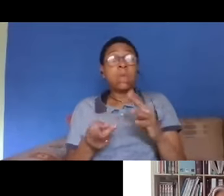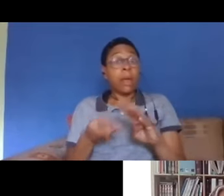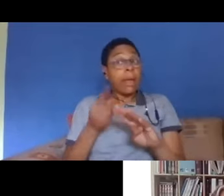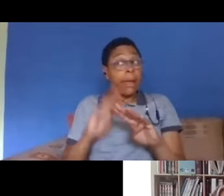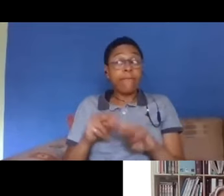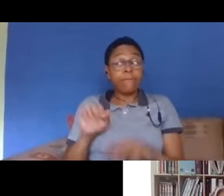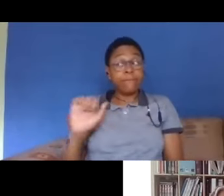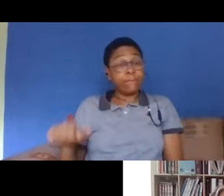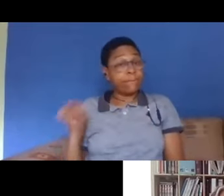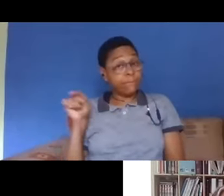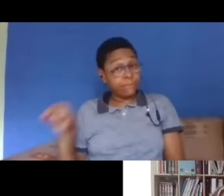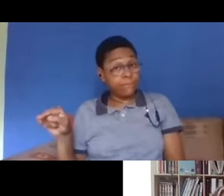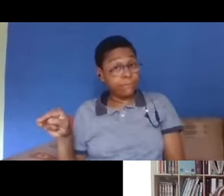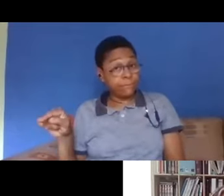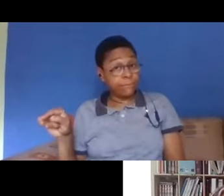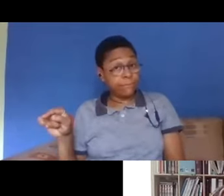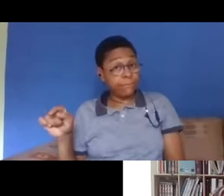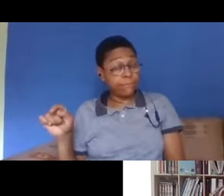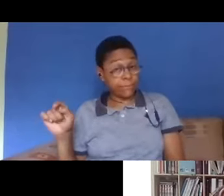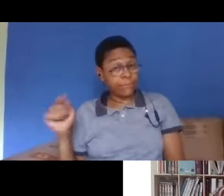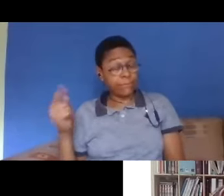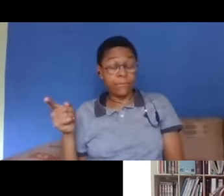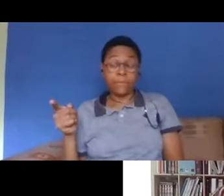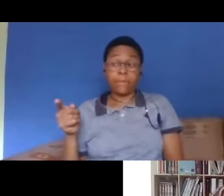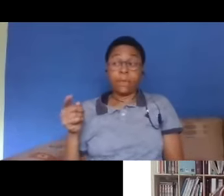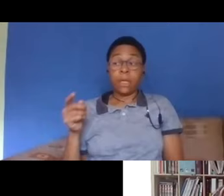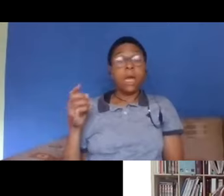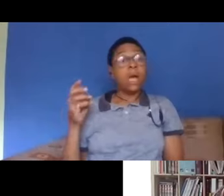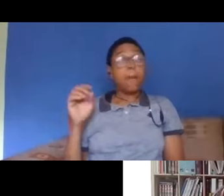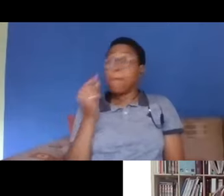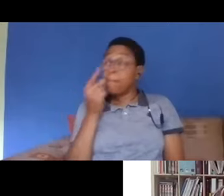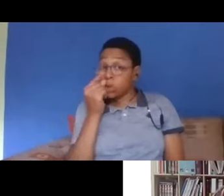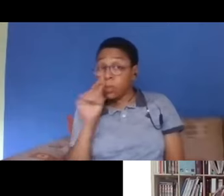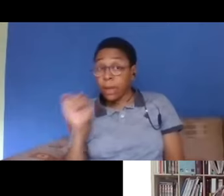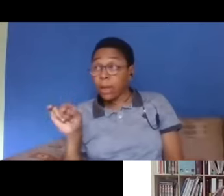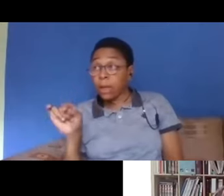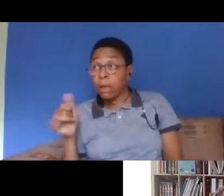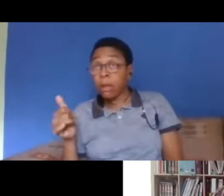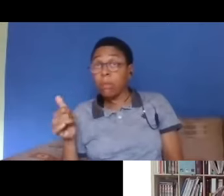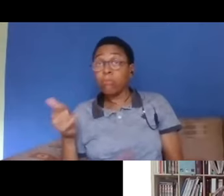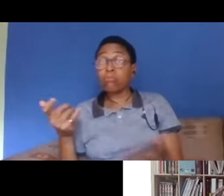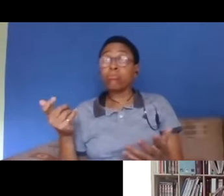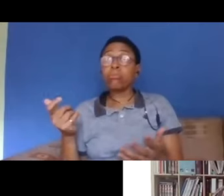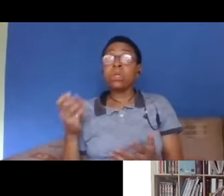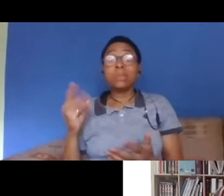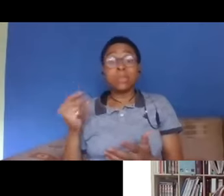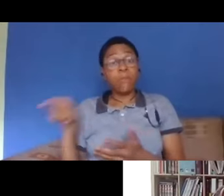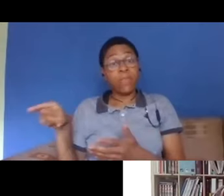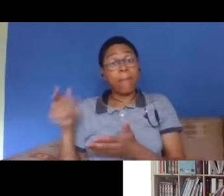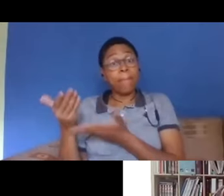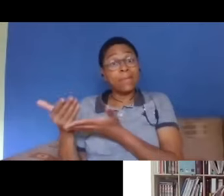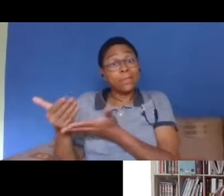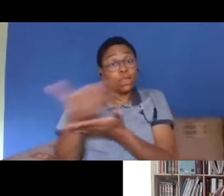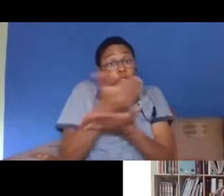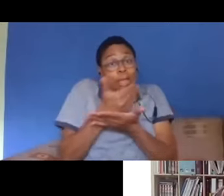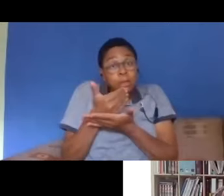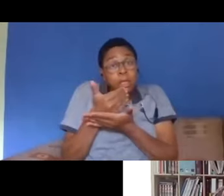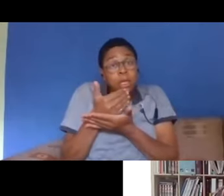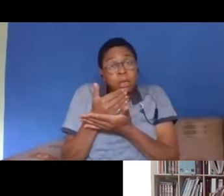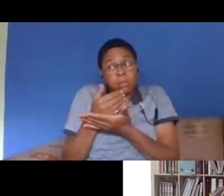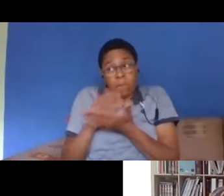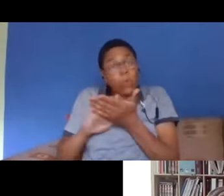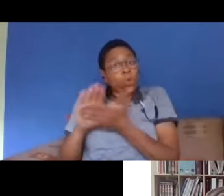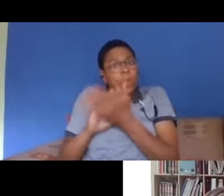from a household where there's those sort of people around, and some of those may be what's called shielding, i.e. in isolation